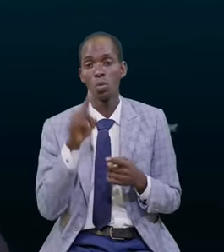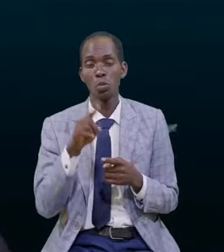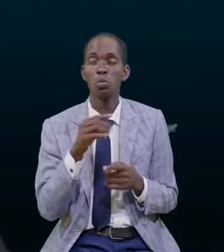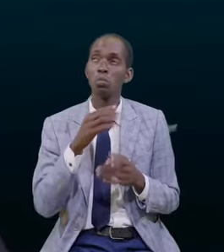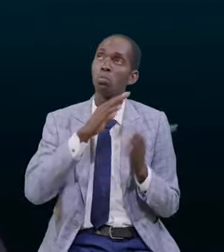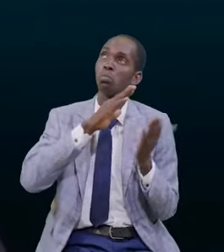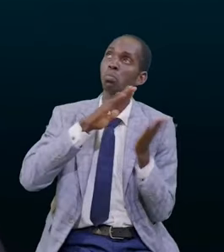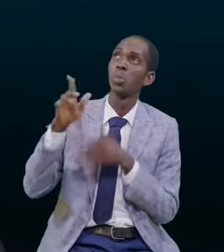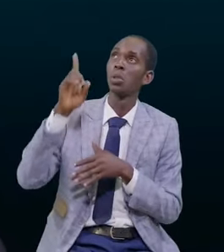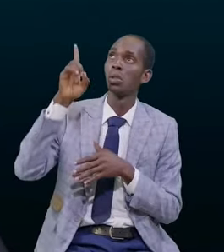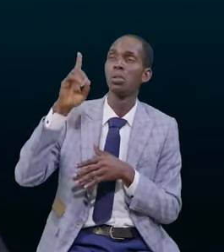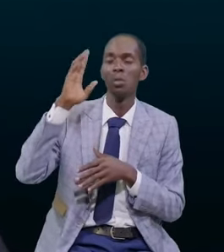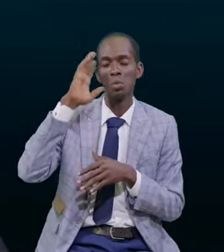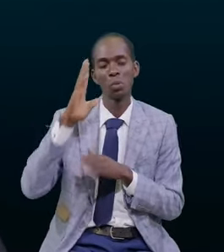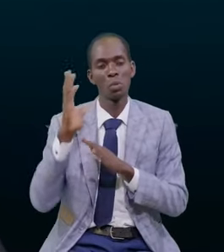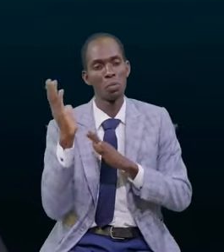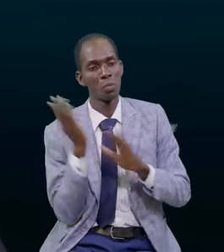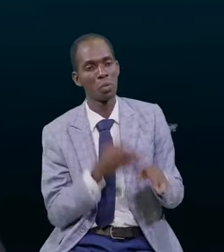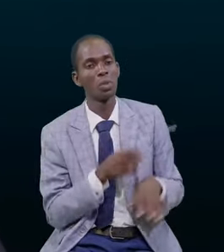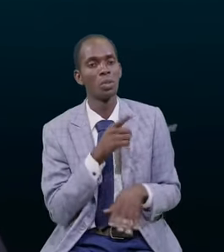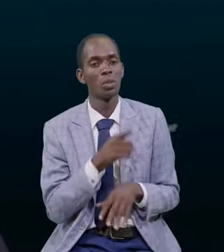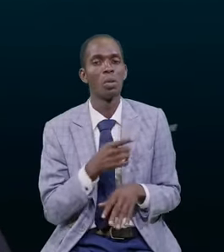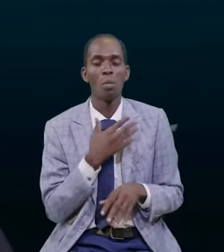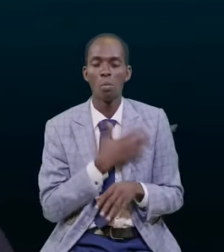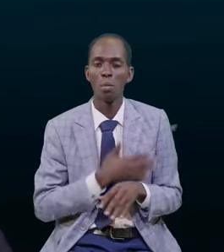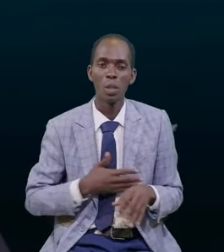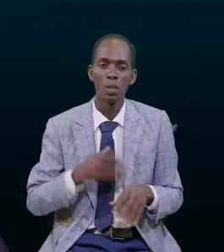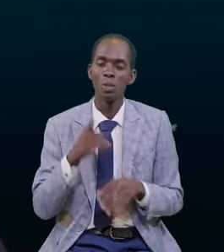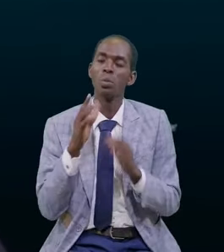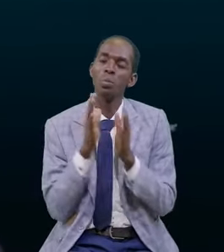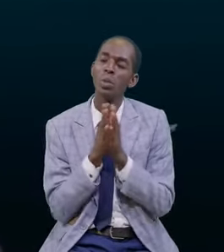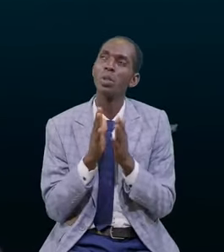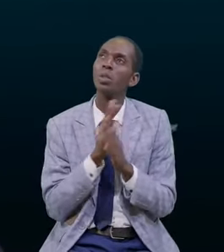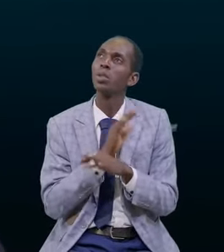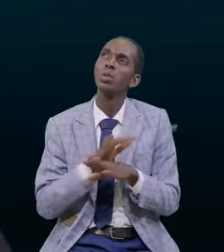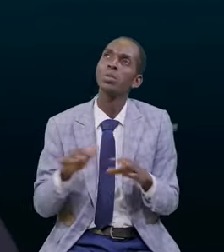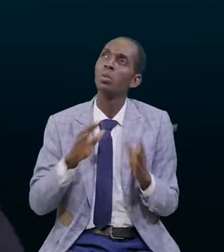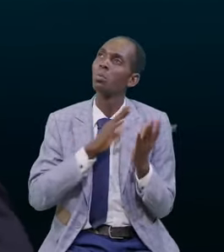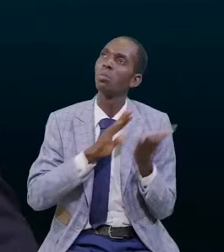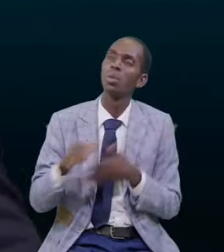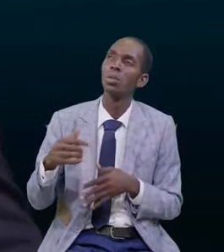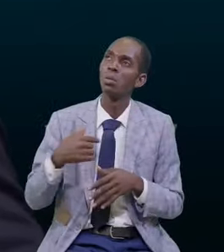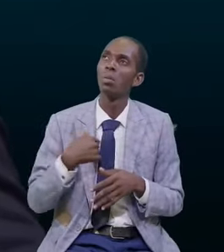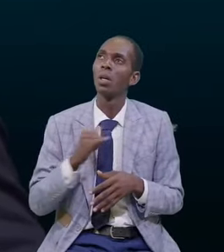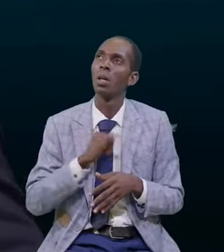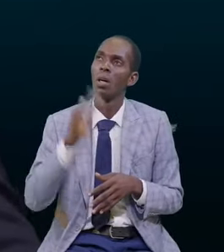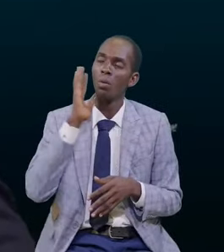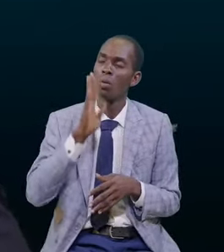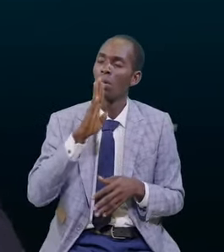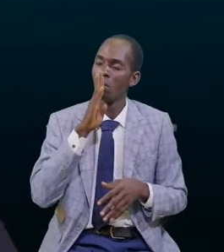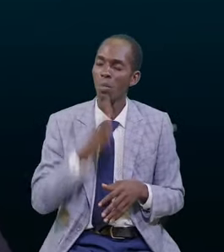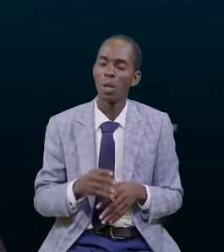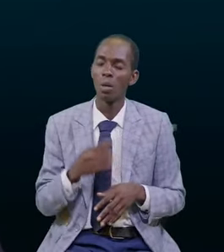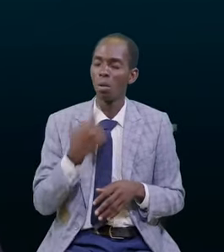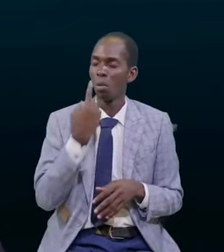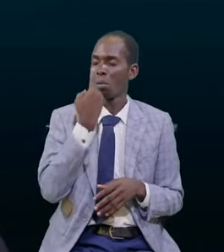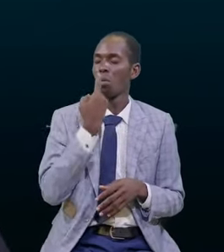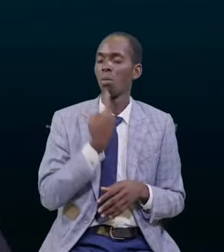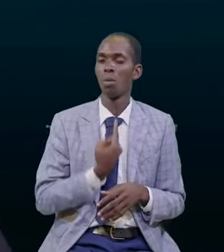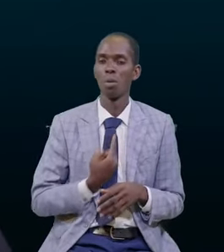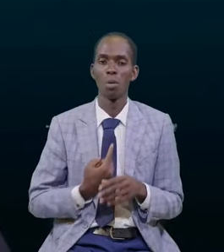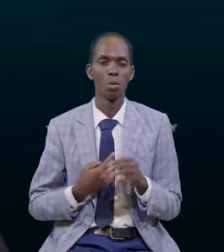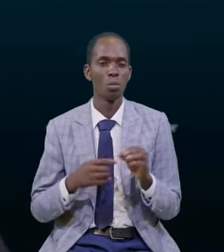happen oh he will say please don't forsake me if you leave me I will be lonely uhuh nothing like that